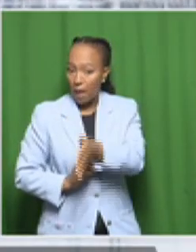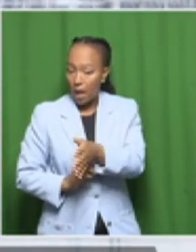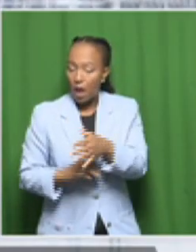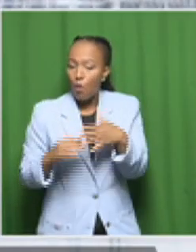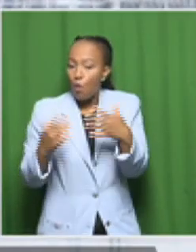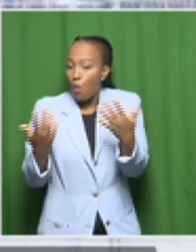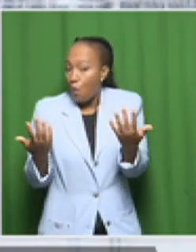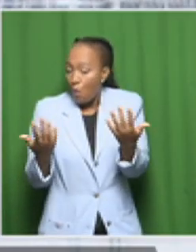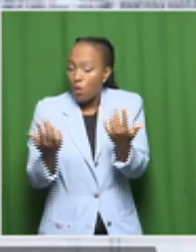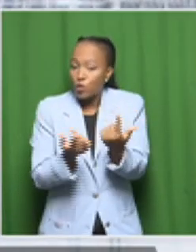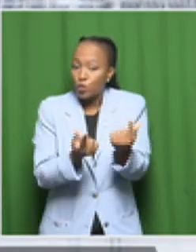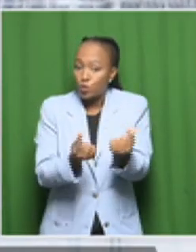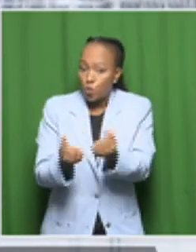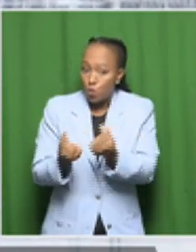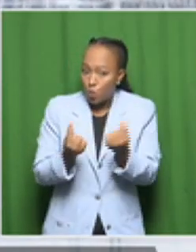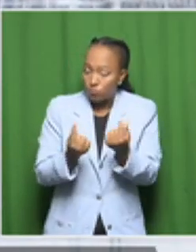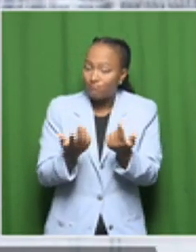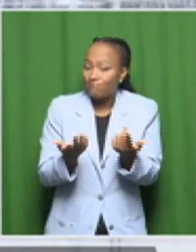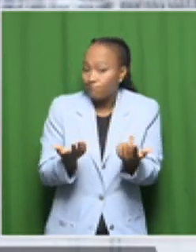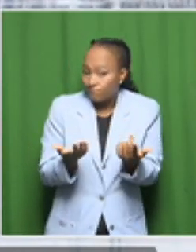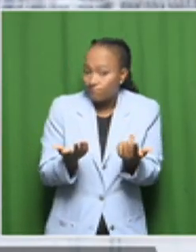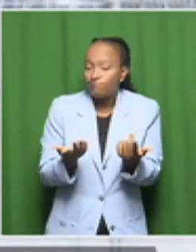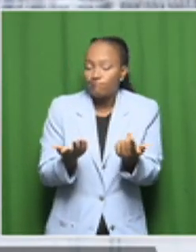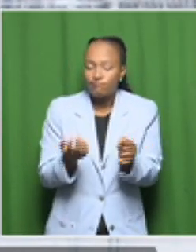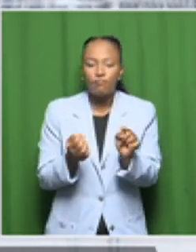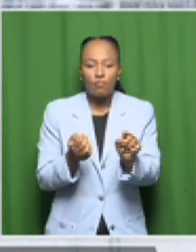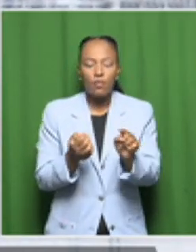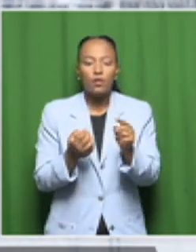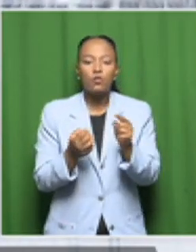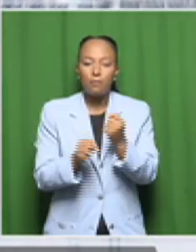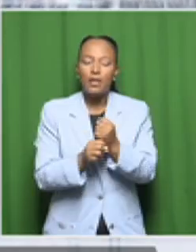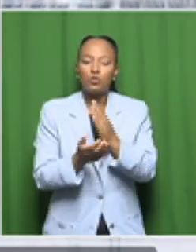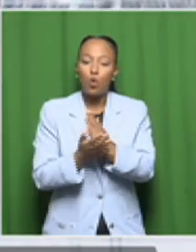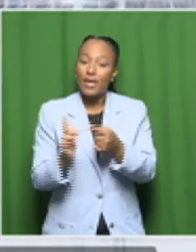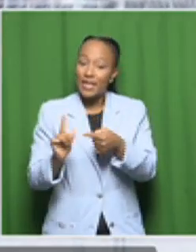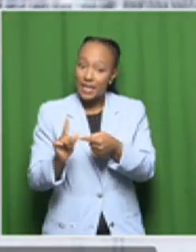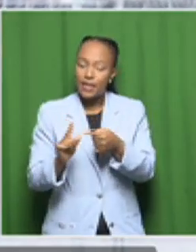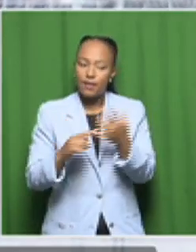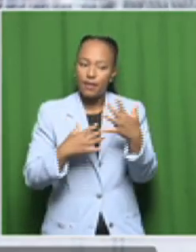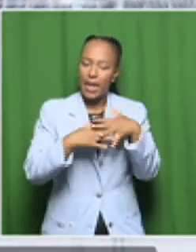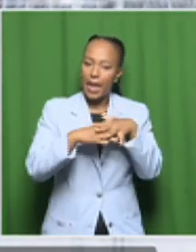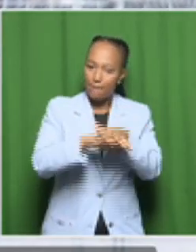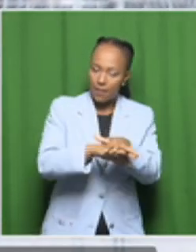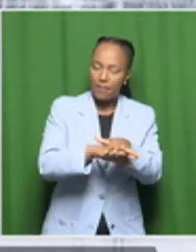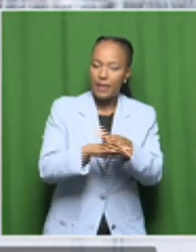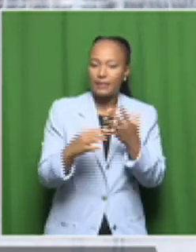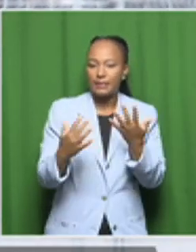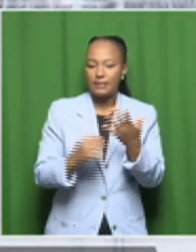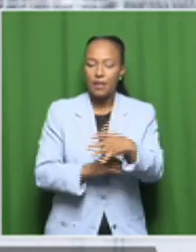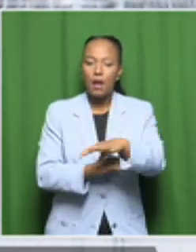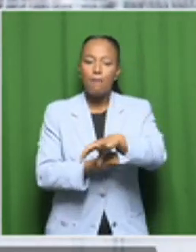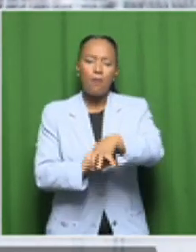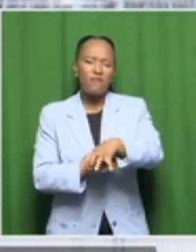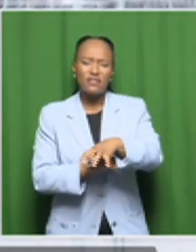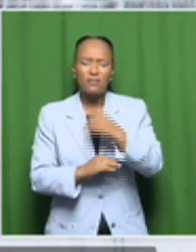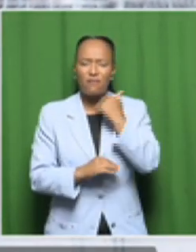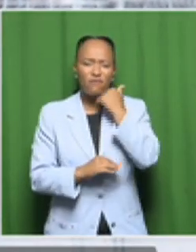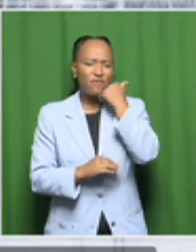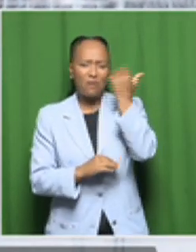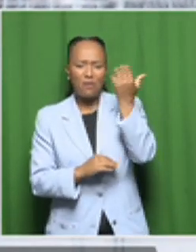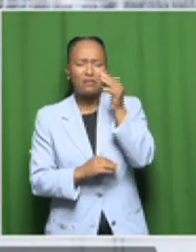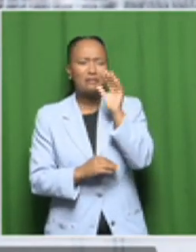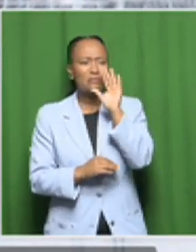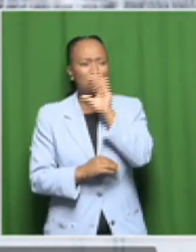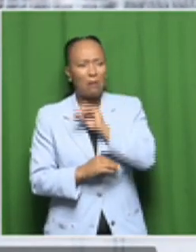that this is not just a talk show, but there's going to be an implementation. Remember, people in the province, they do not just want a talk show, but they want